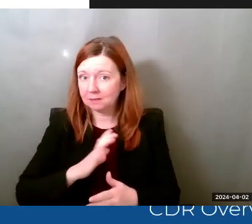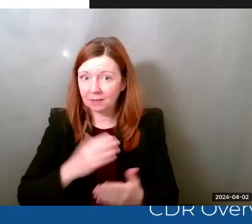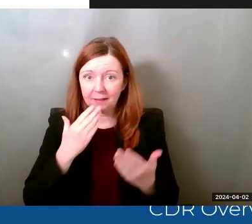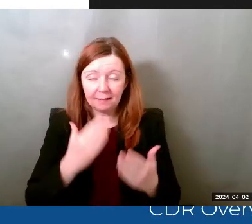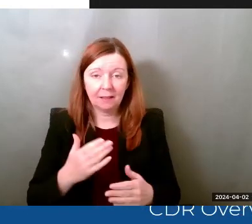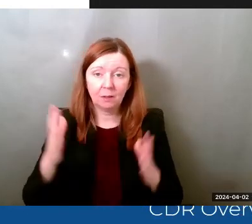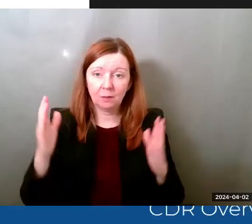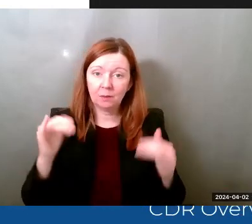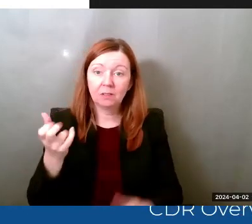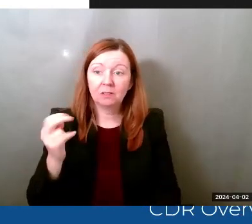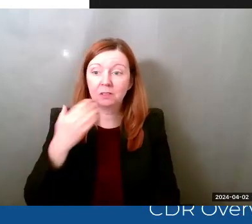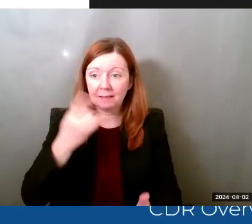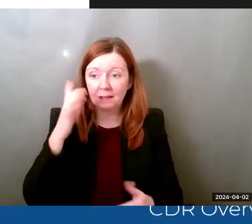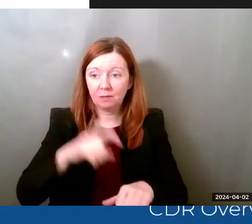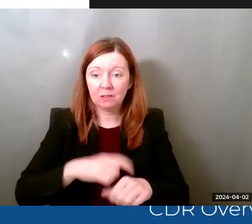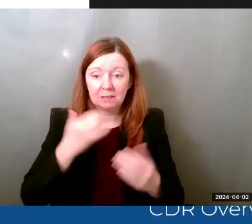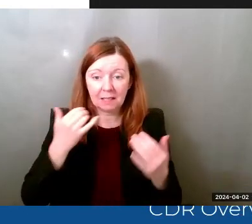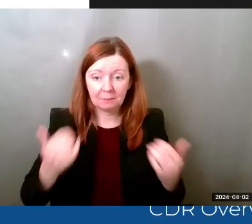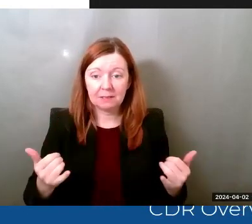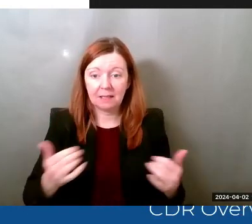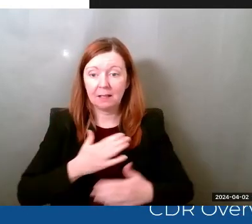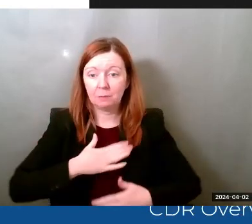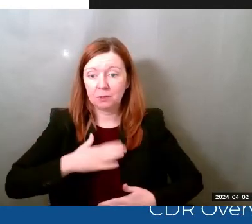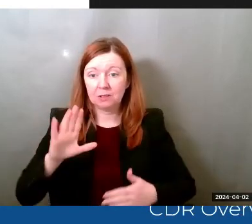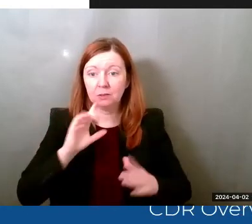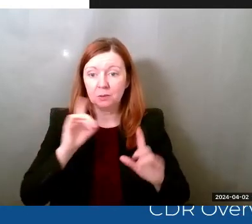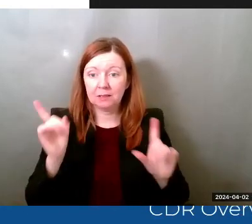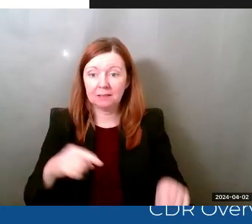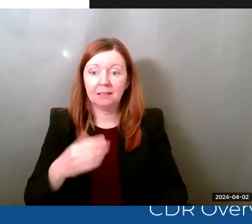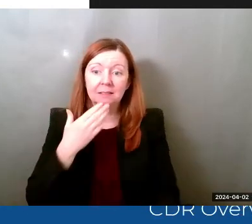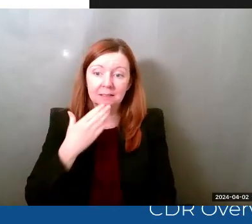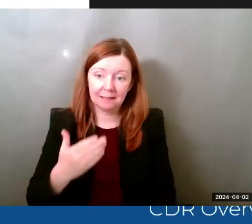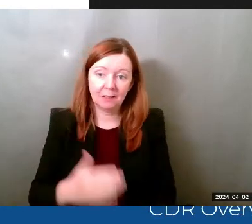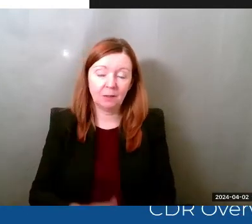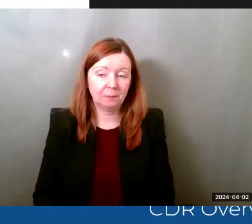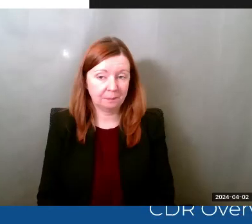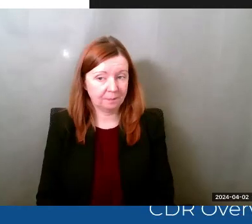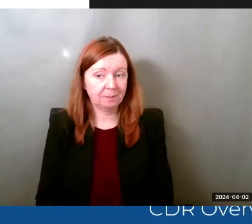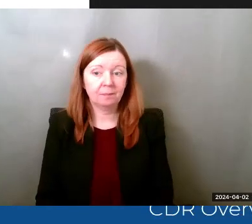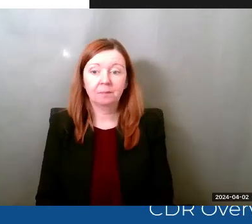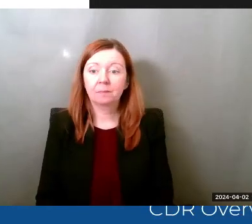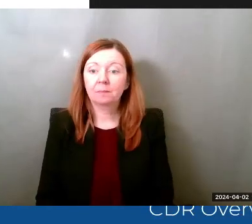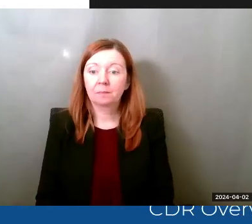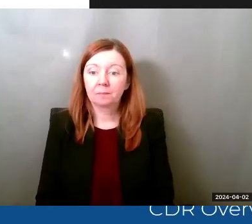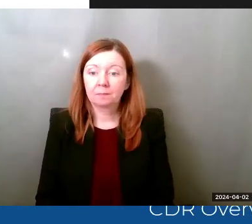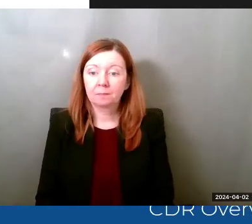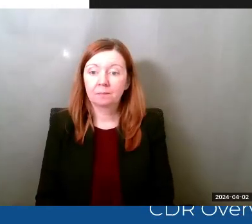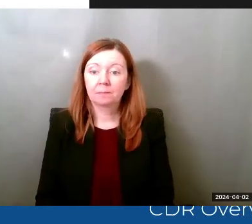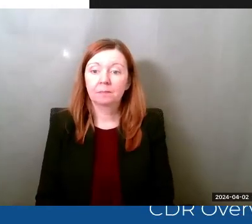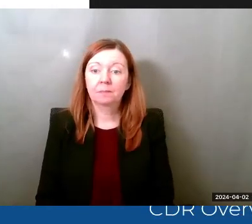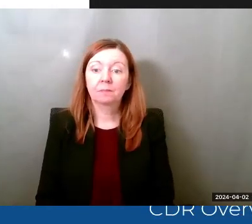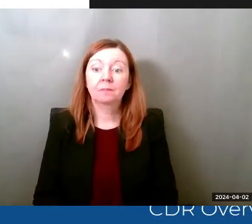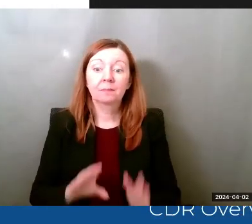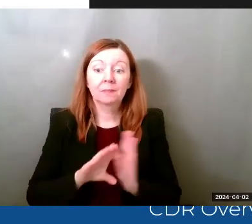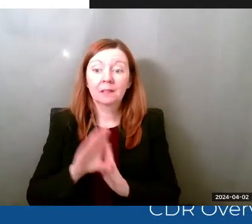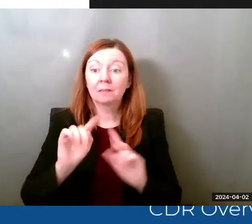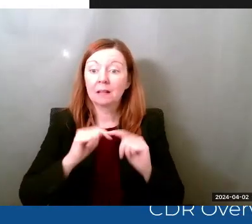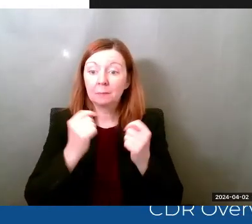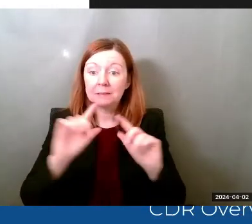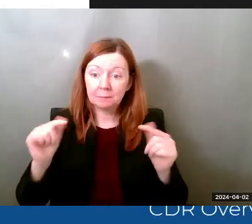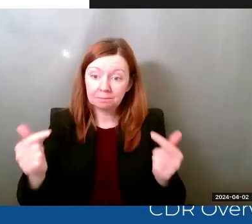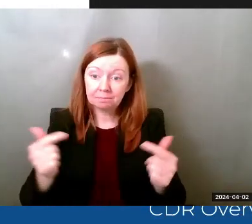Thank you. John, thank you for your time today. Appreciate your attendance. Yes, appreciate it. Thank you. And the development team, if you want